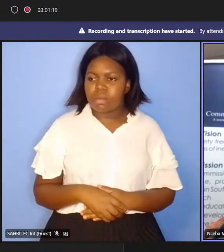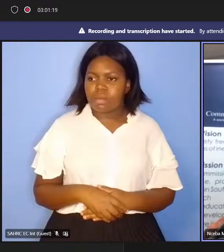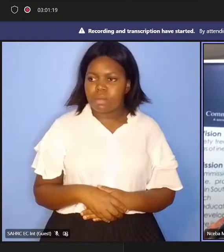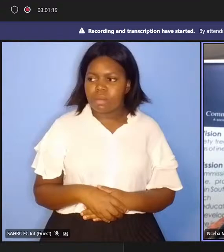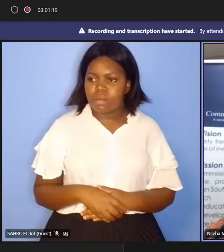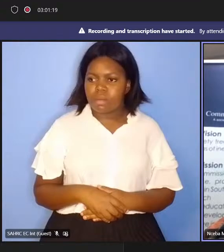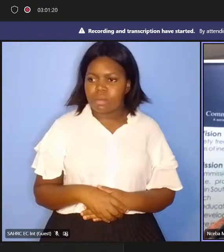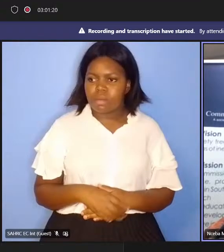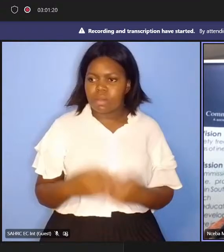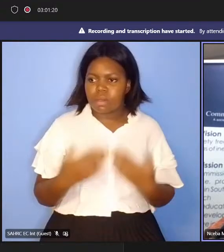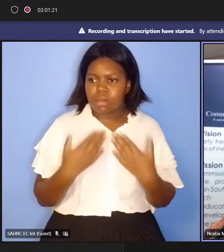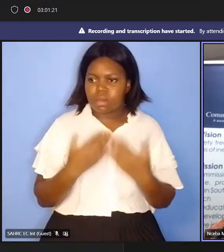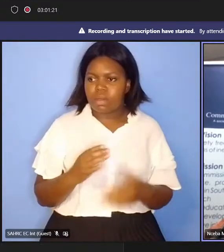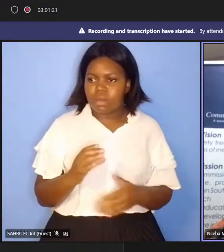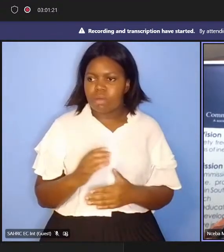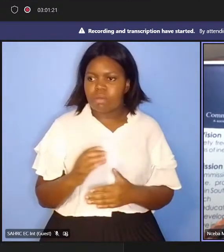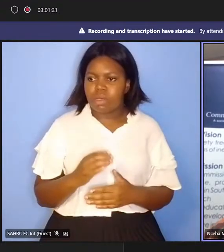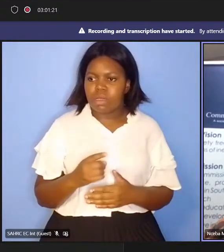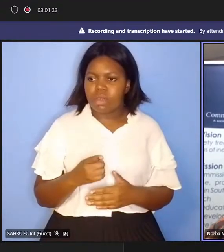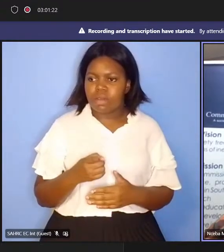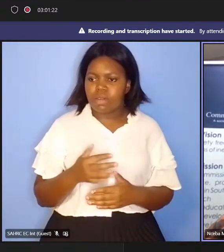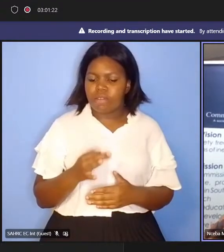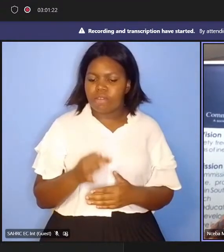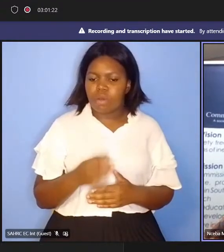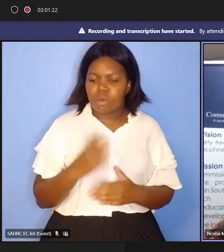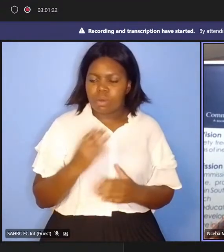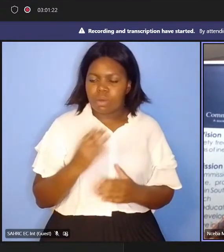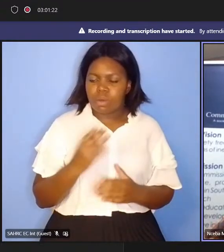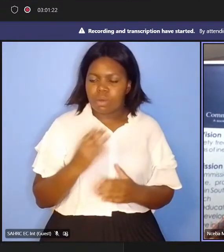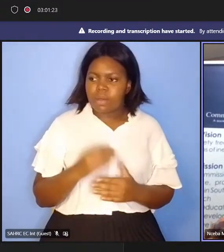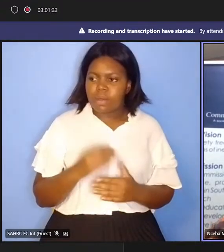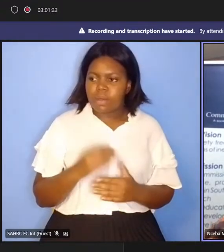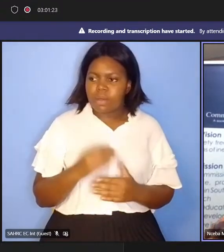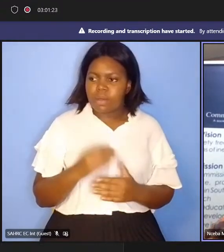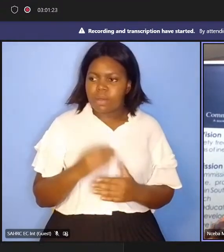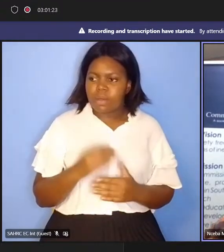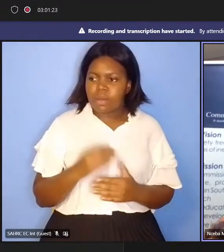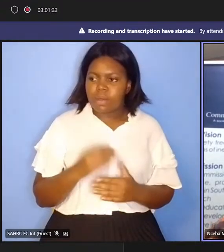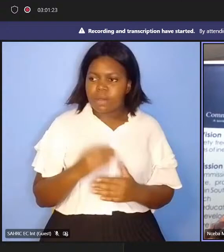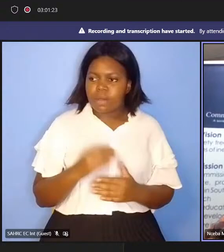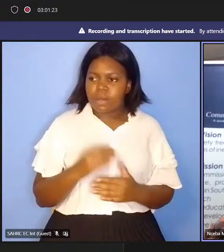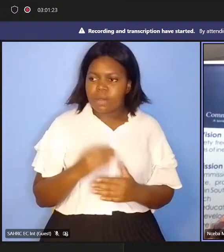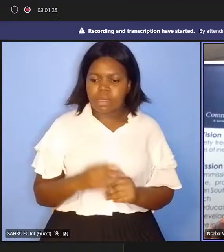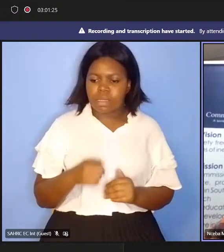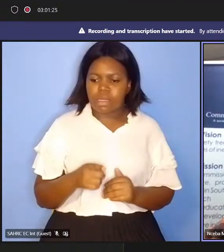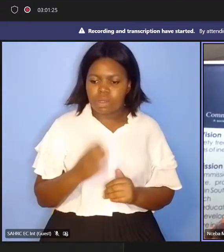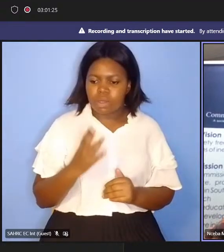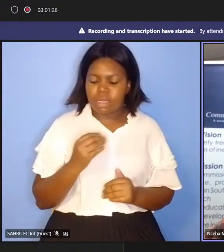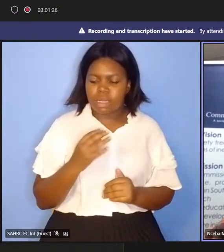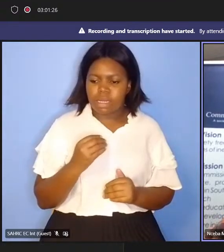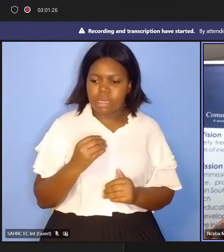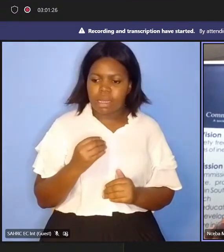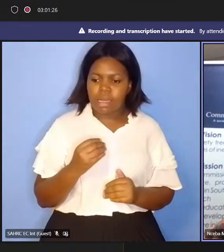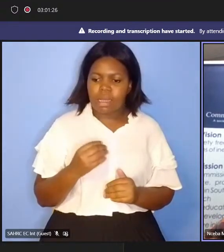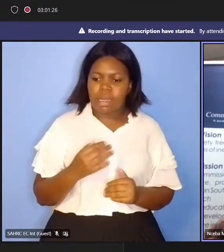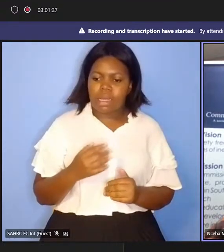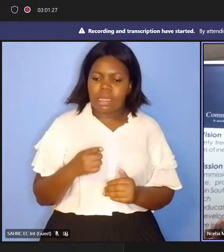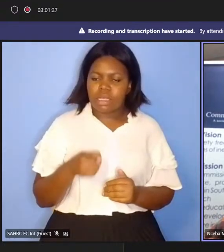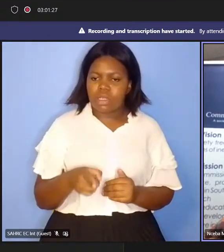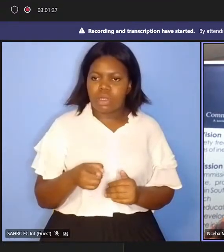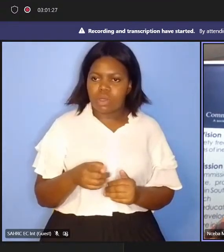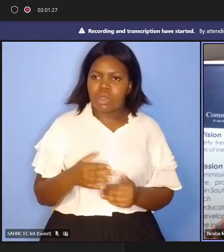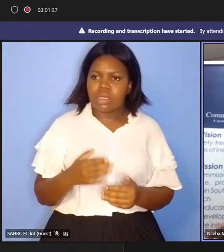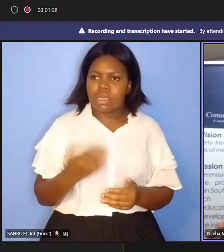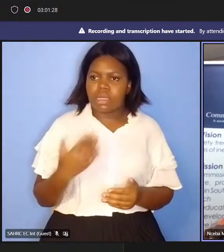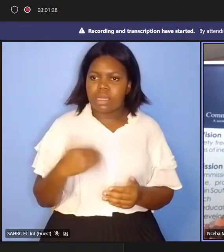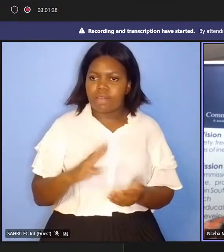Thanks, Commissioner, for the comment. In terms of the draft position paper by the CGE,